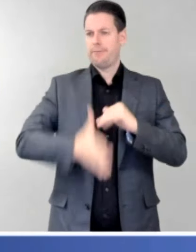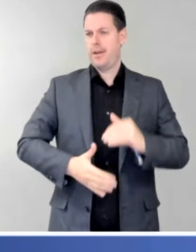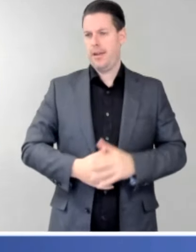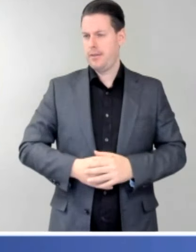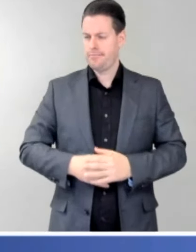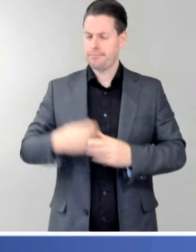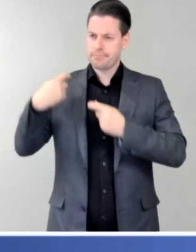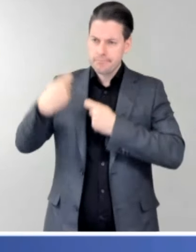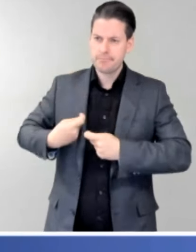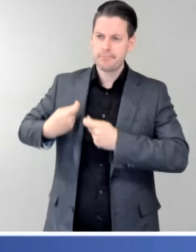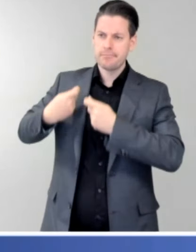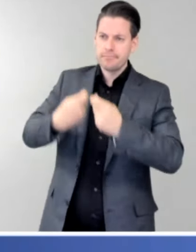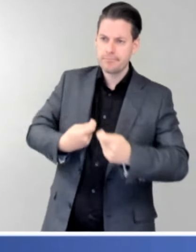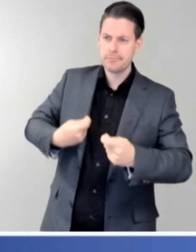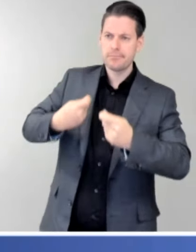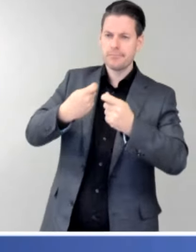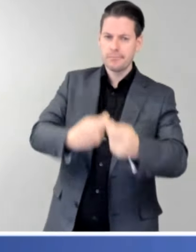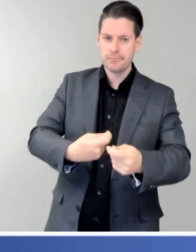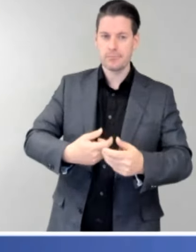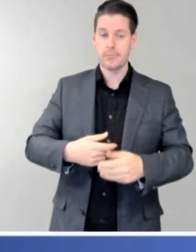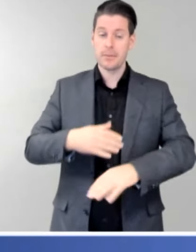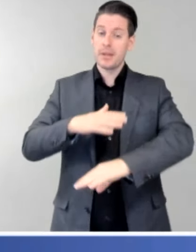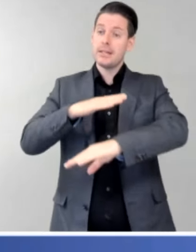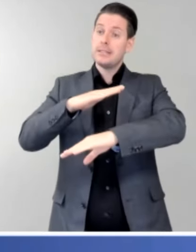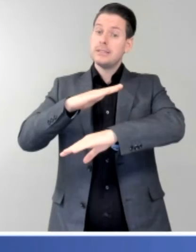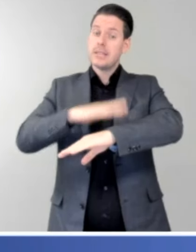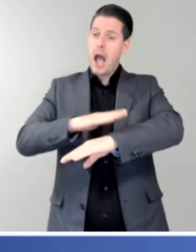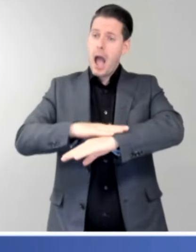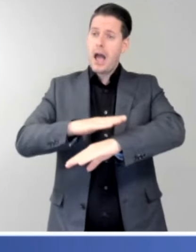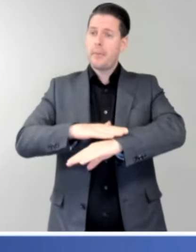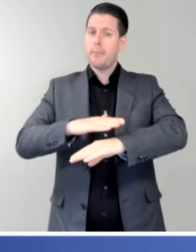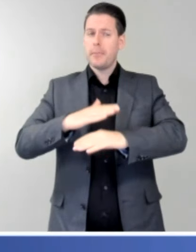but time and love can lessen its weight.